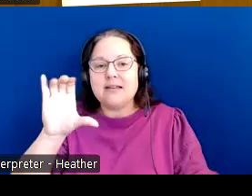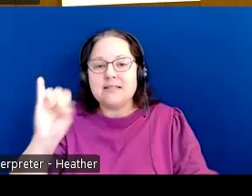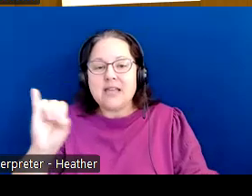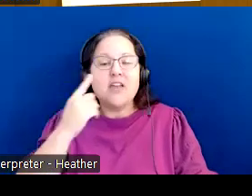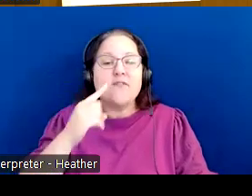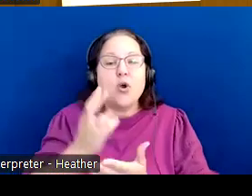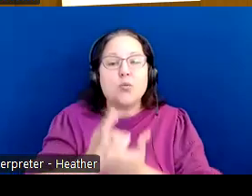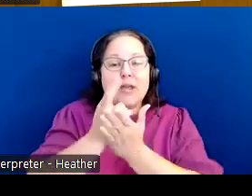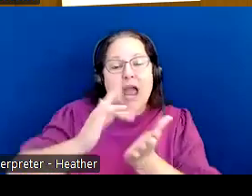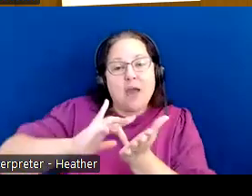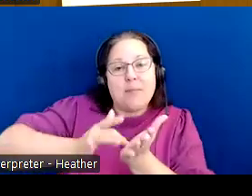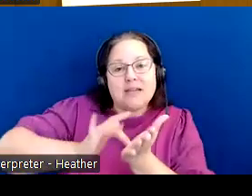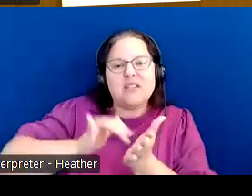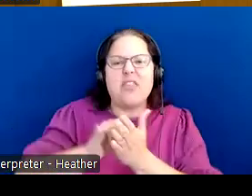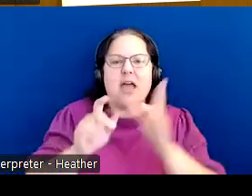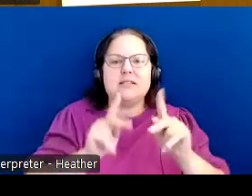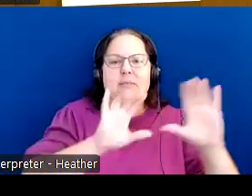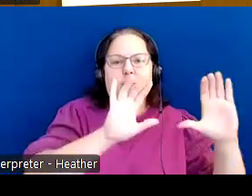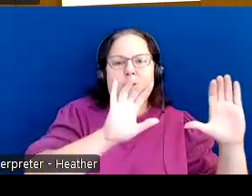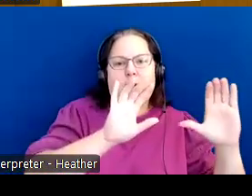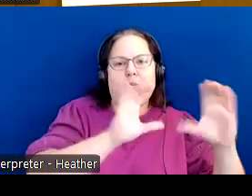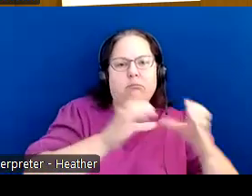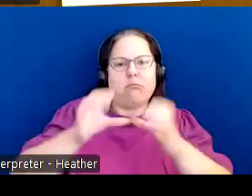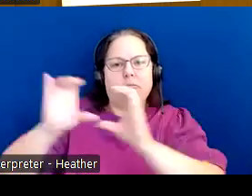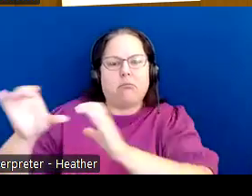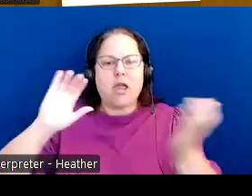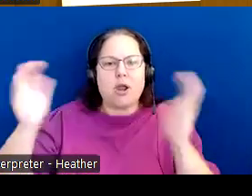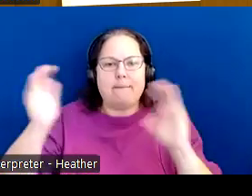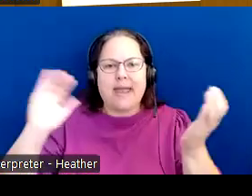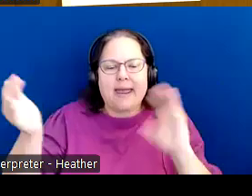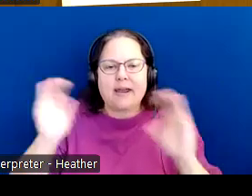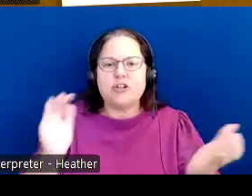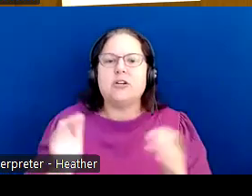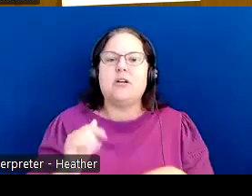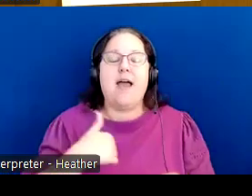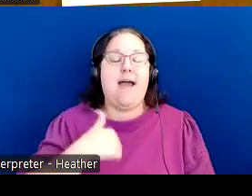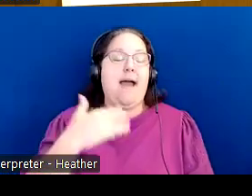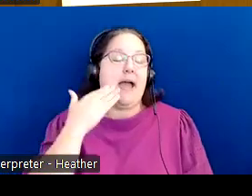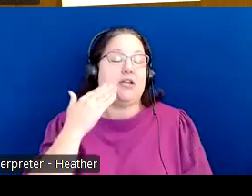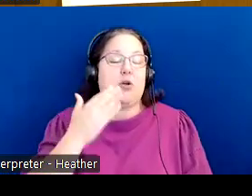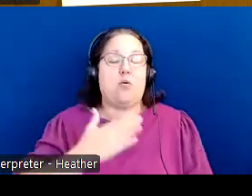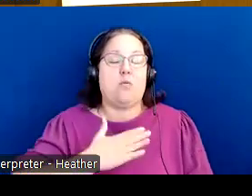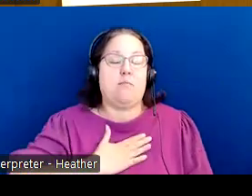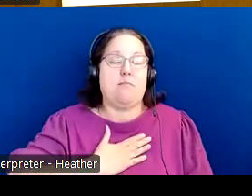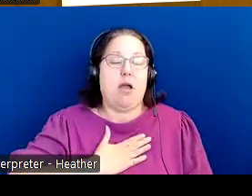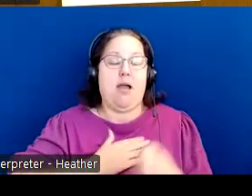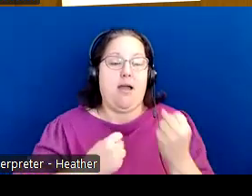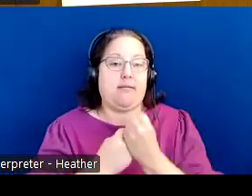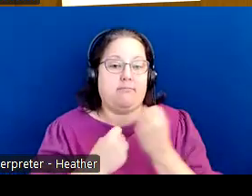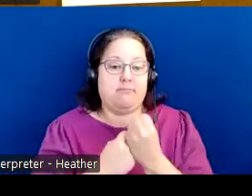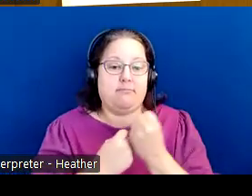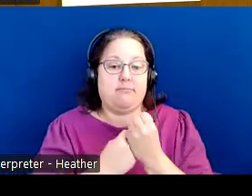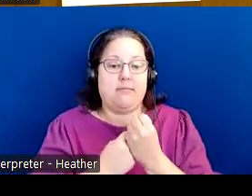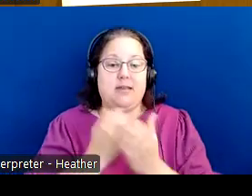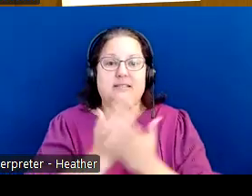are the populations that often get compared. So what incidence are we talking about? I know my justification section is always